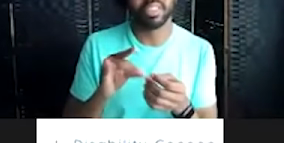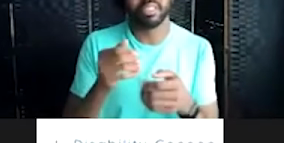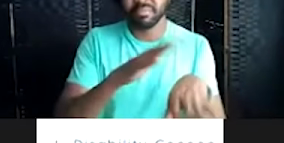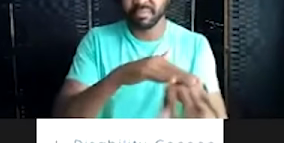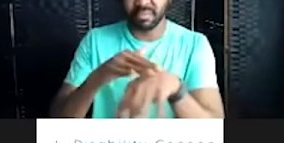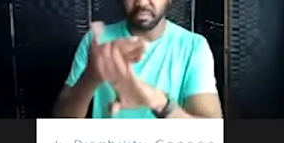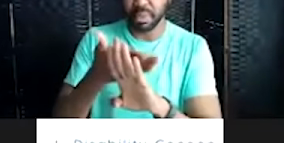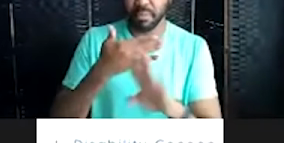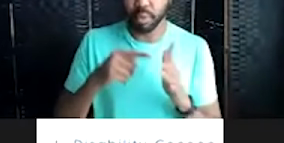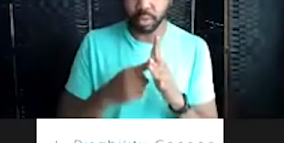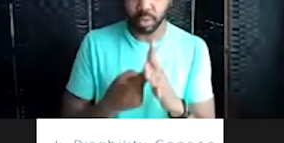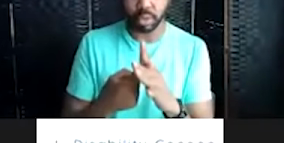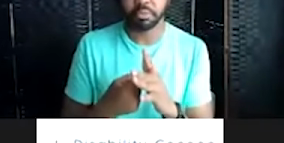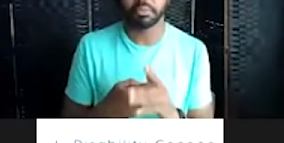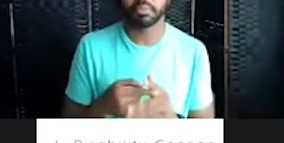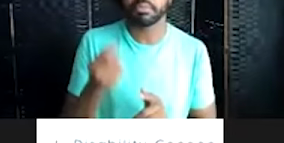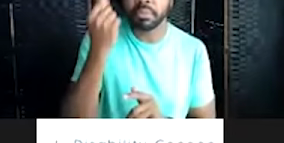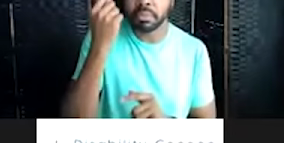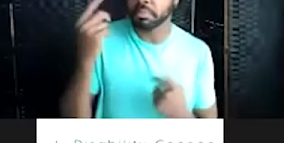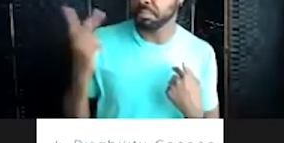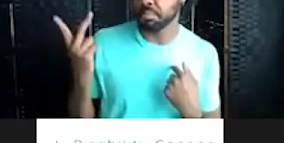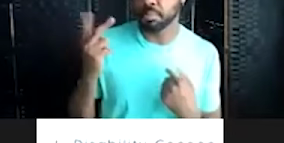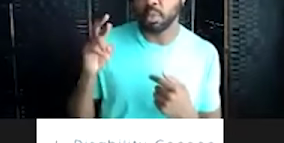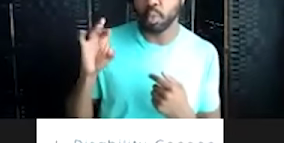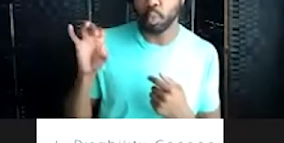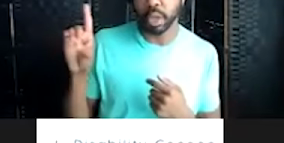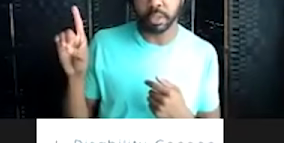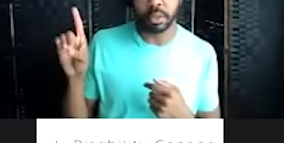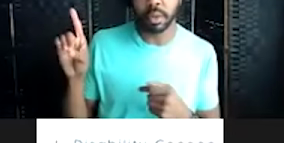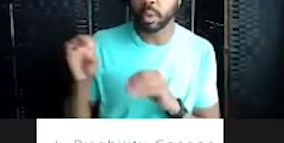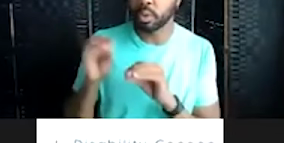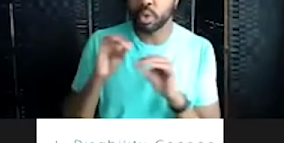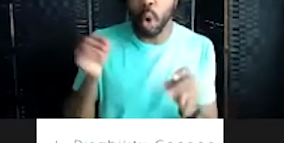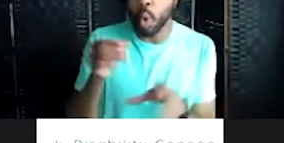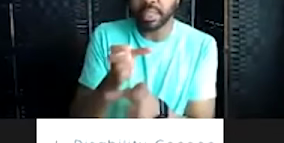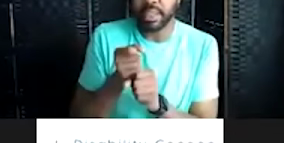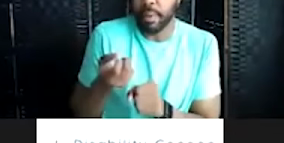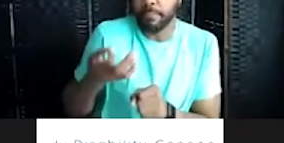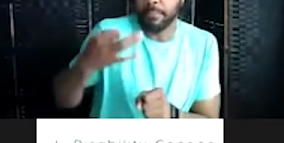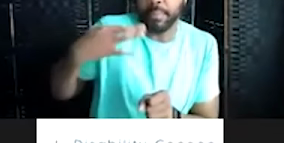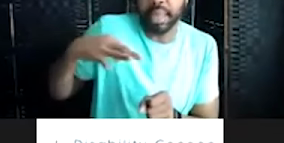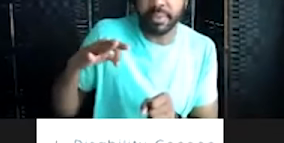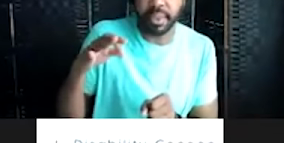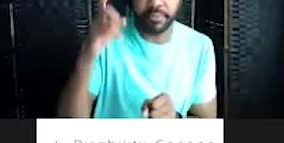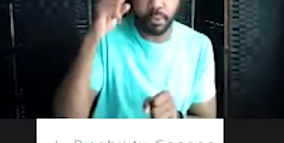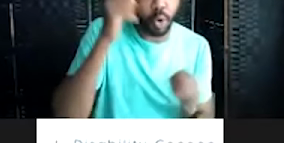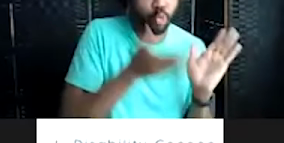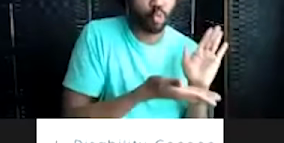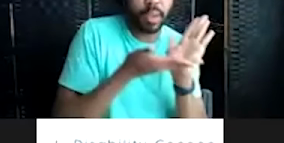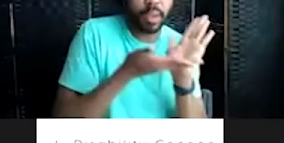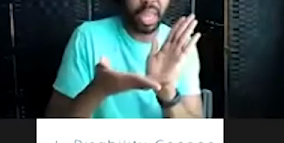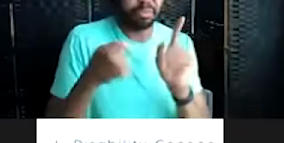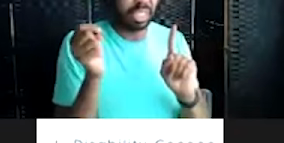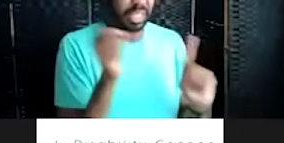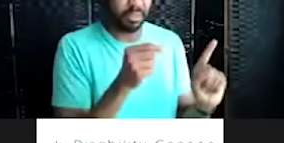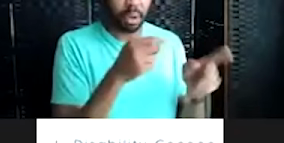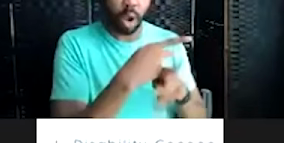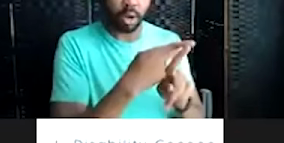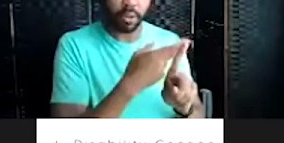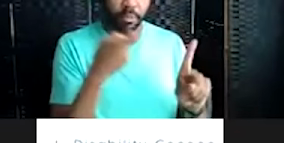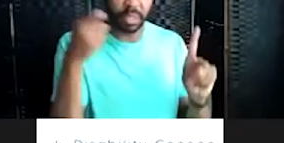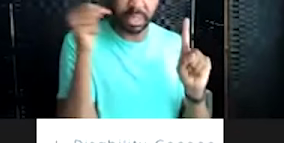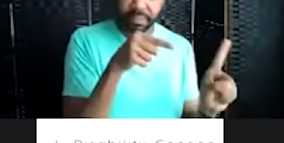neither Richard or I received any kind of a kickback or any kind of a benefit from companies for recommending the products that we're telling you about today. They're just